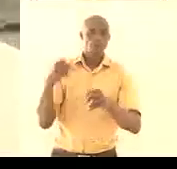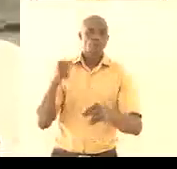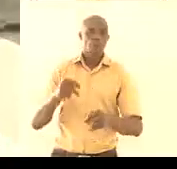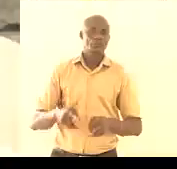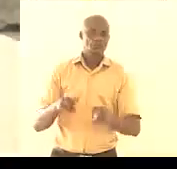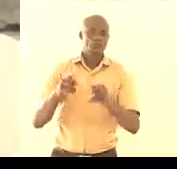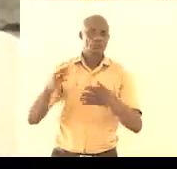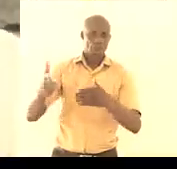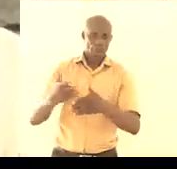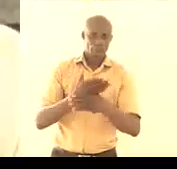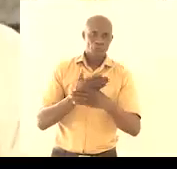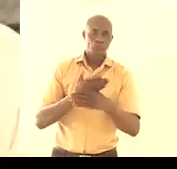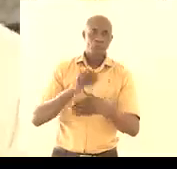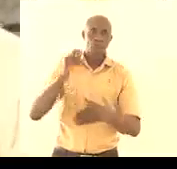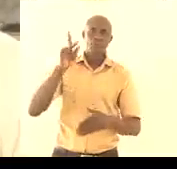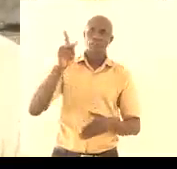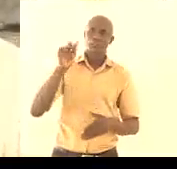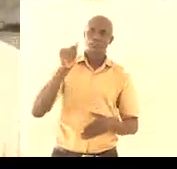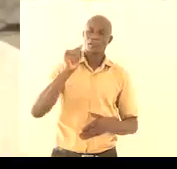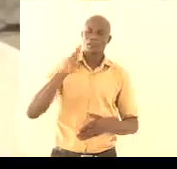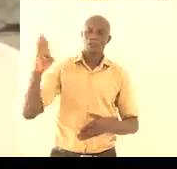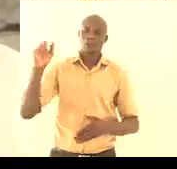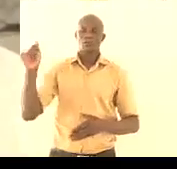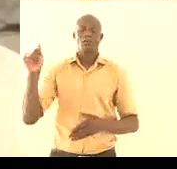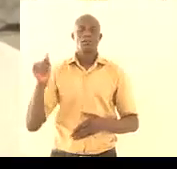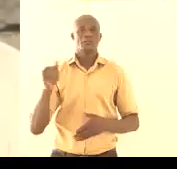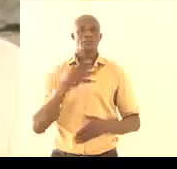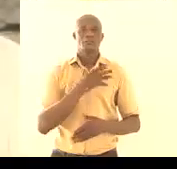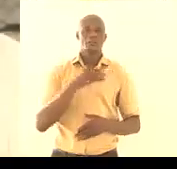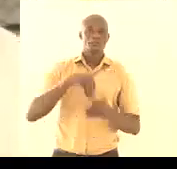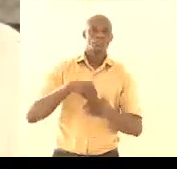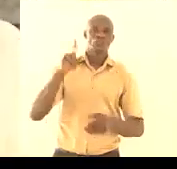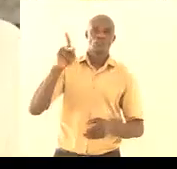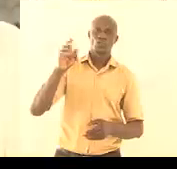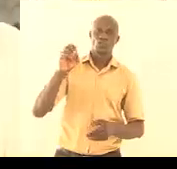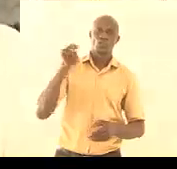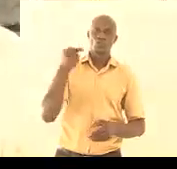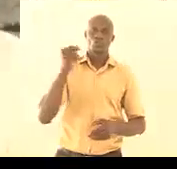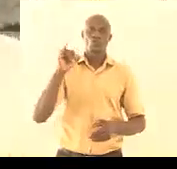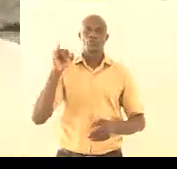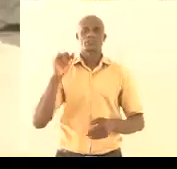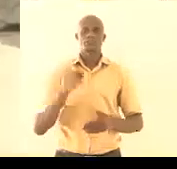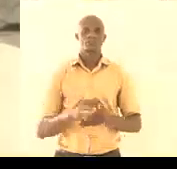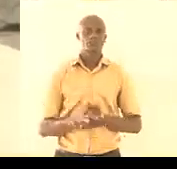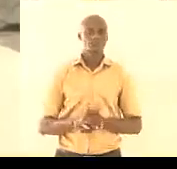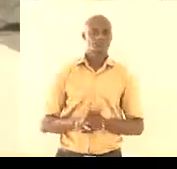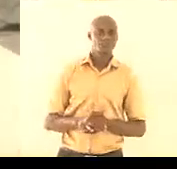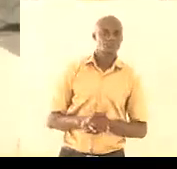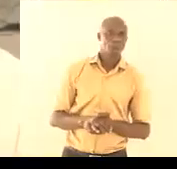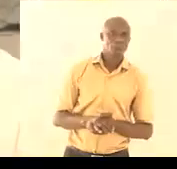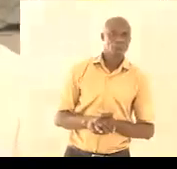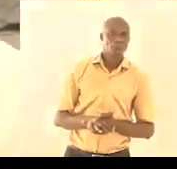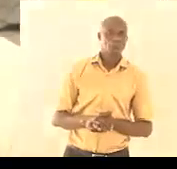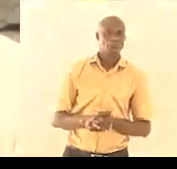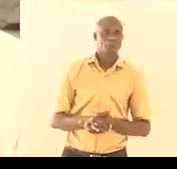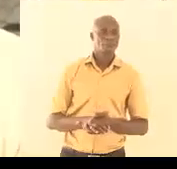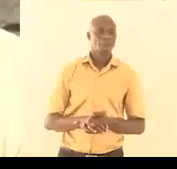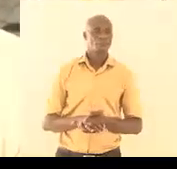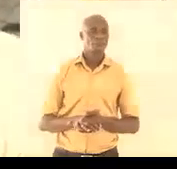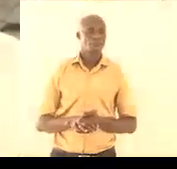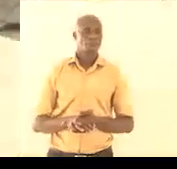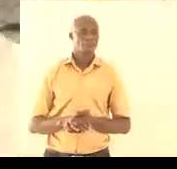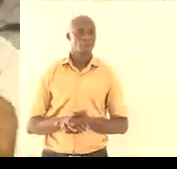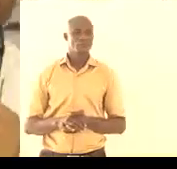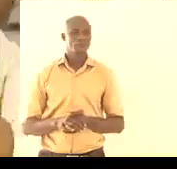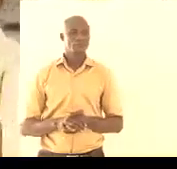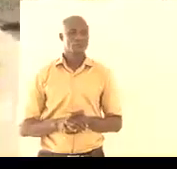road between Kaba in Kogi State and Umuo in, I will even say Anikole in Ekiti.